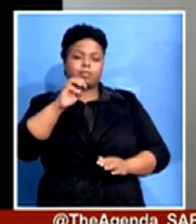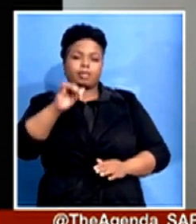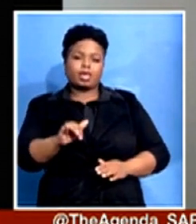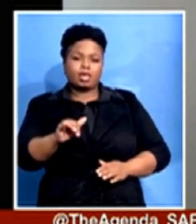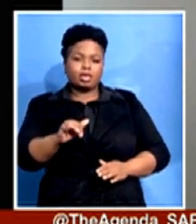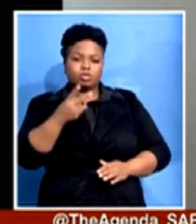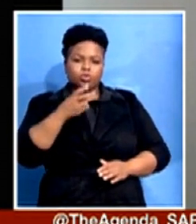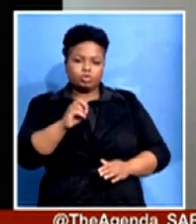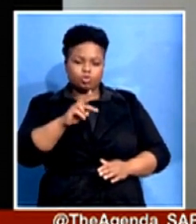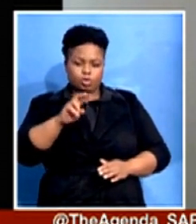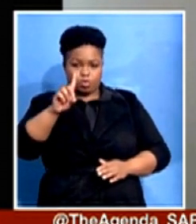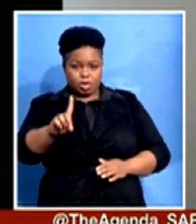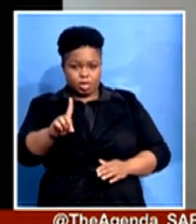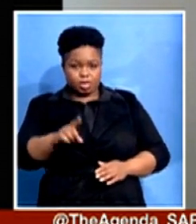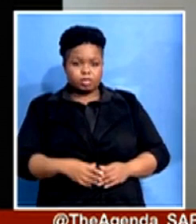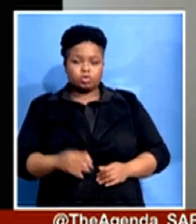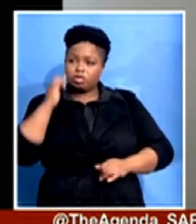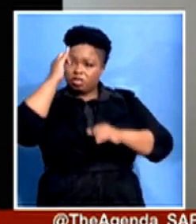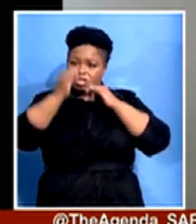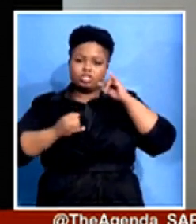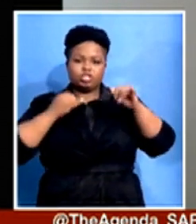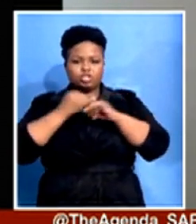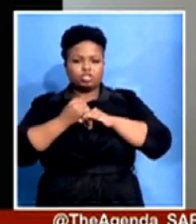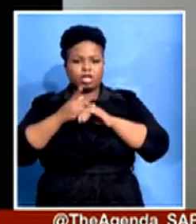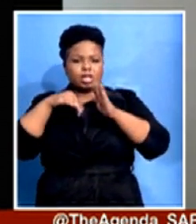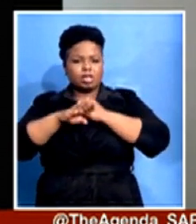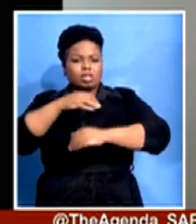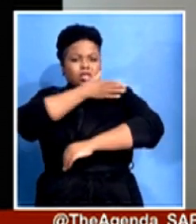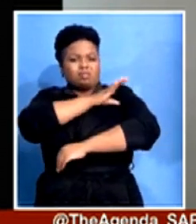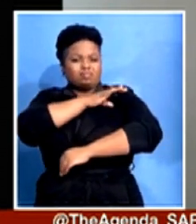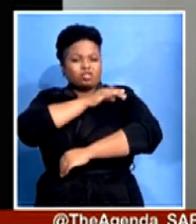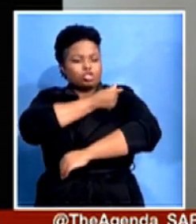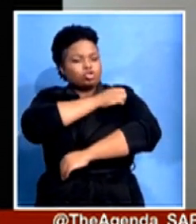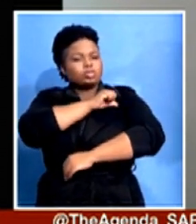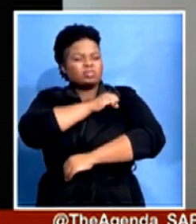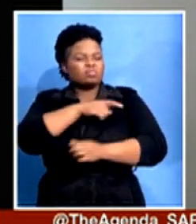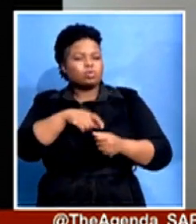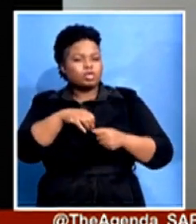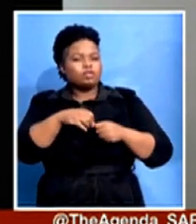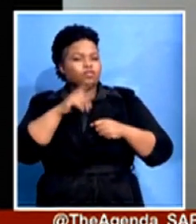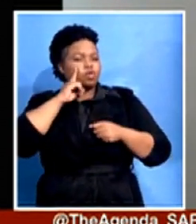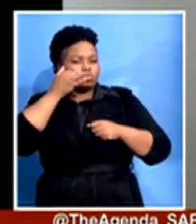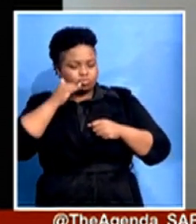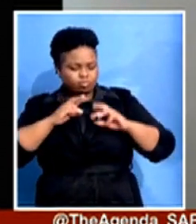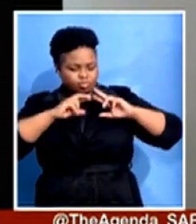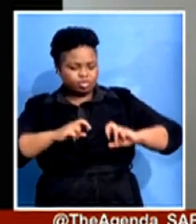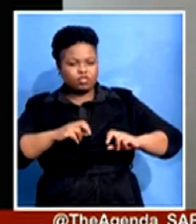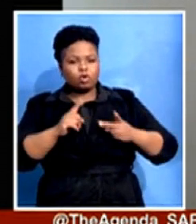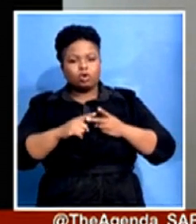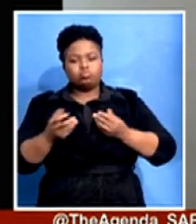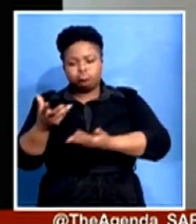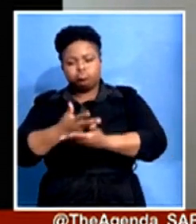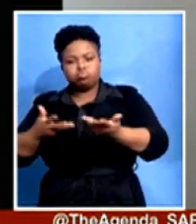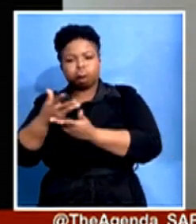International Clinical Trials Day, where we will have engagement from investigators, research science sites,